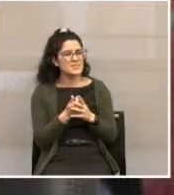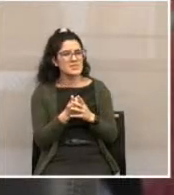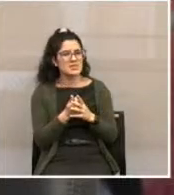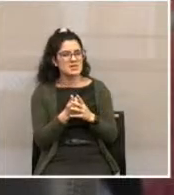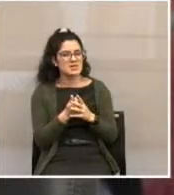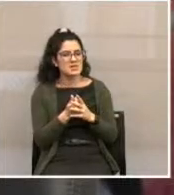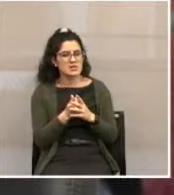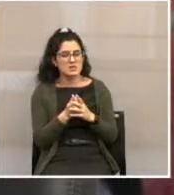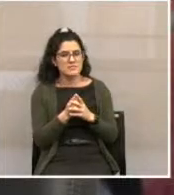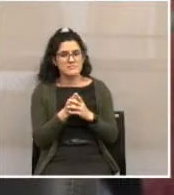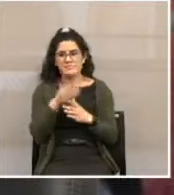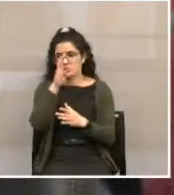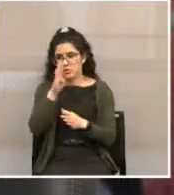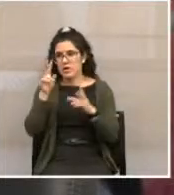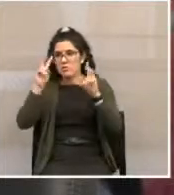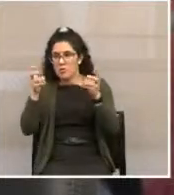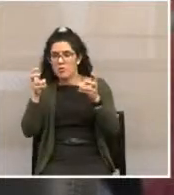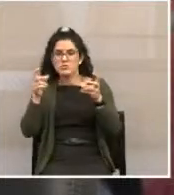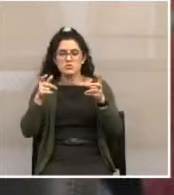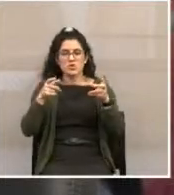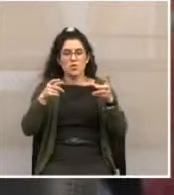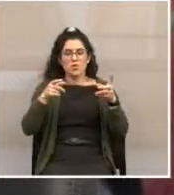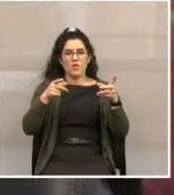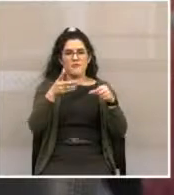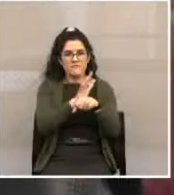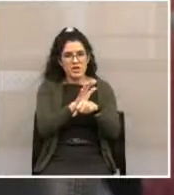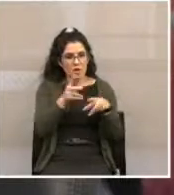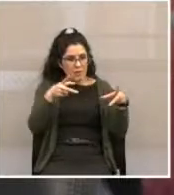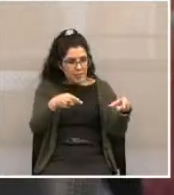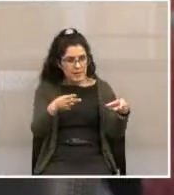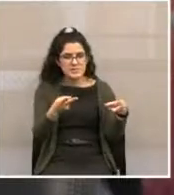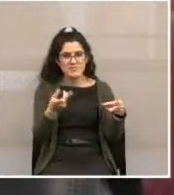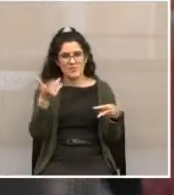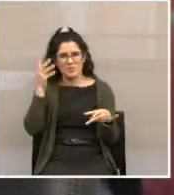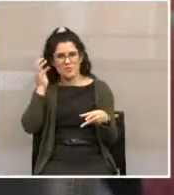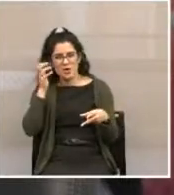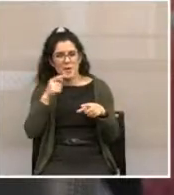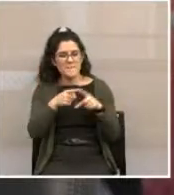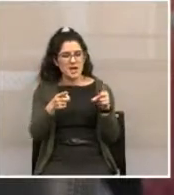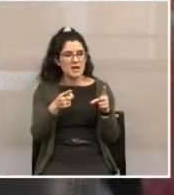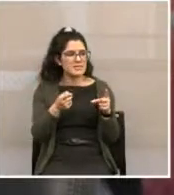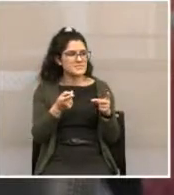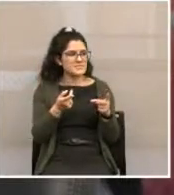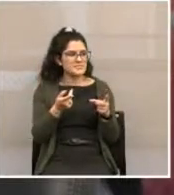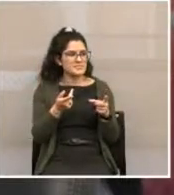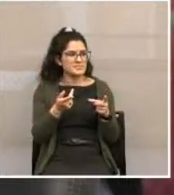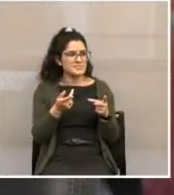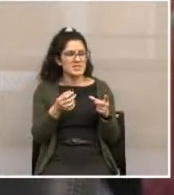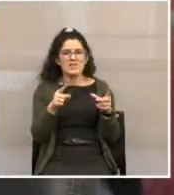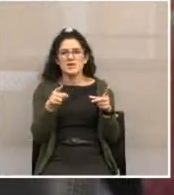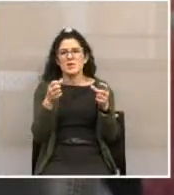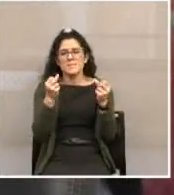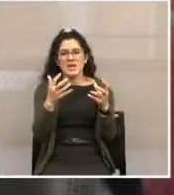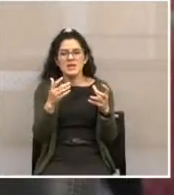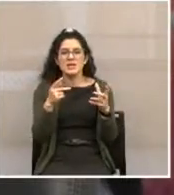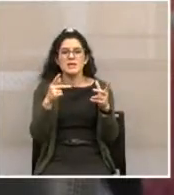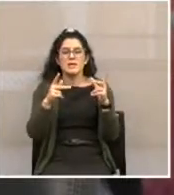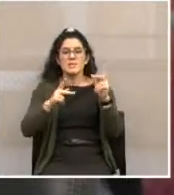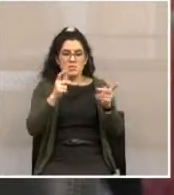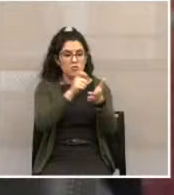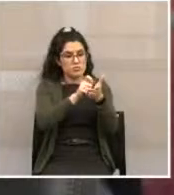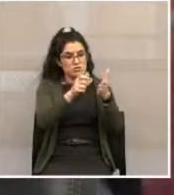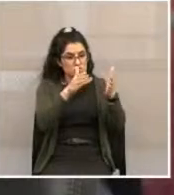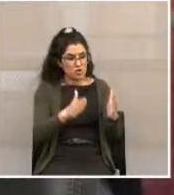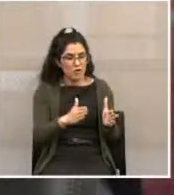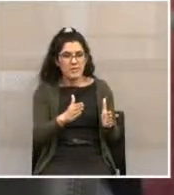direct quotes or the actual clips from the radio program. But there are ways that, there were many journalists that were